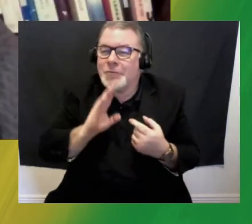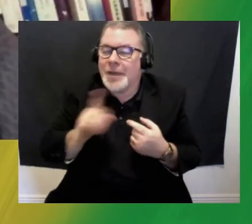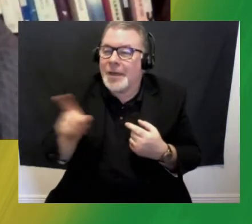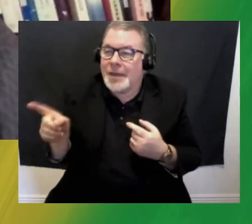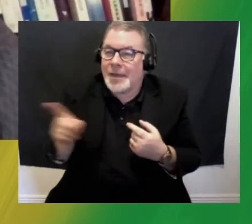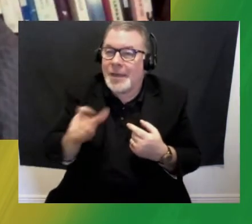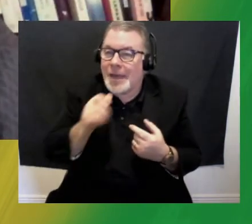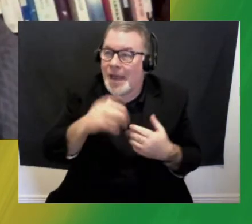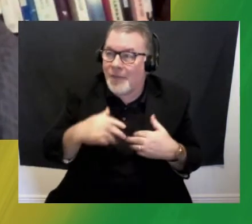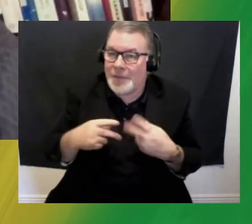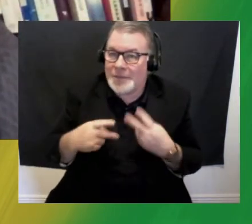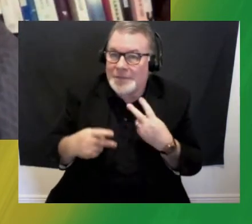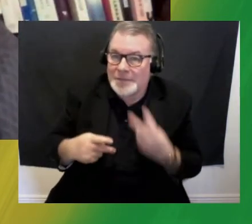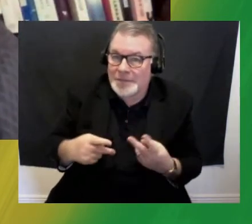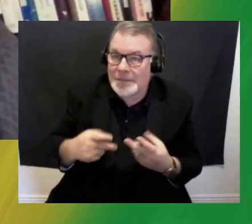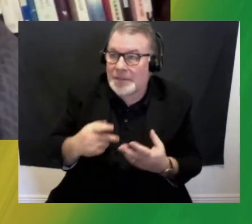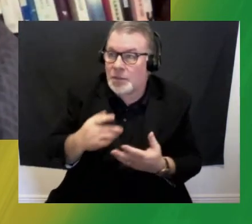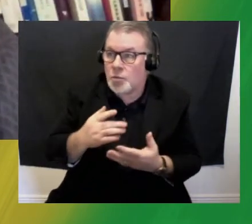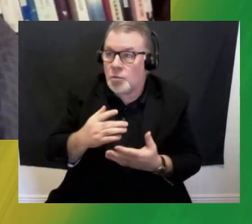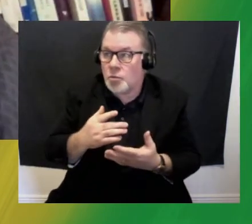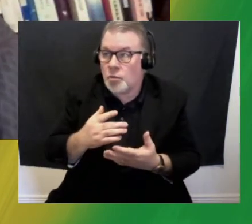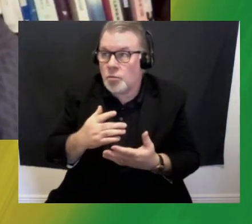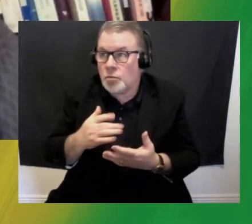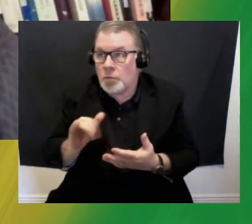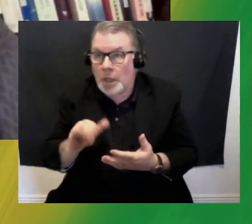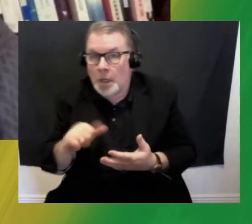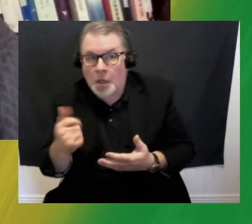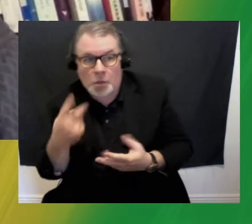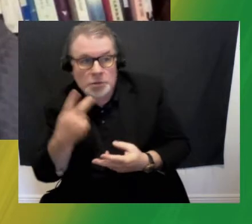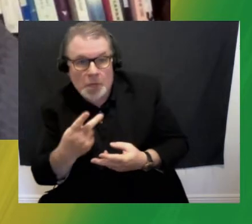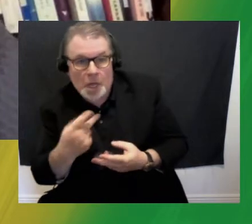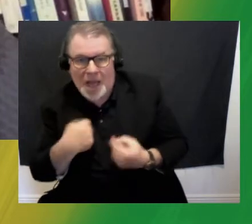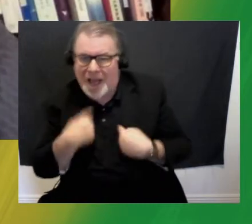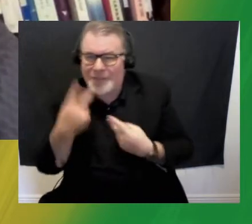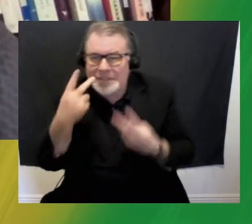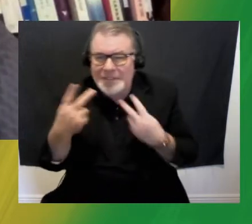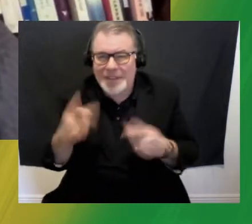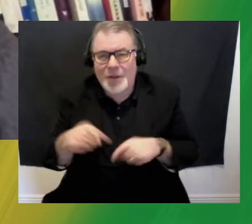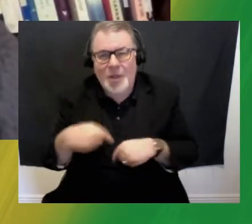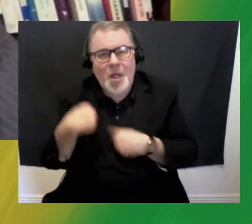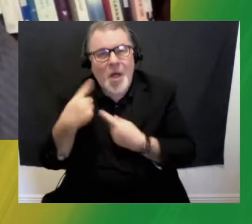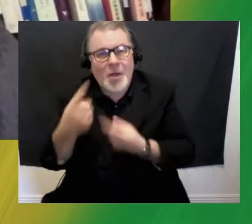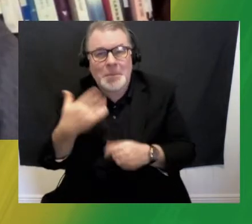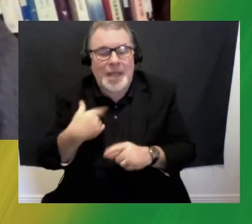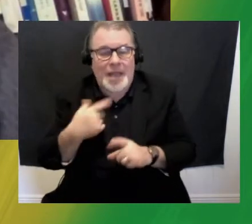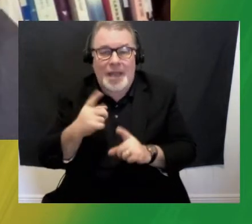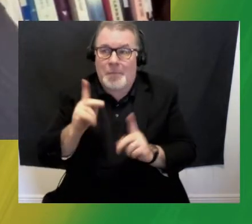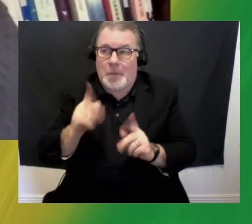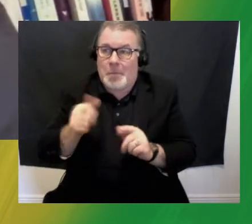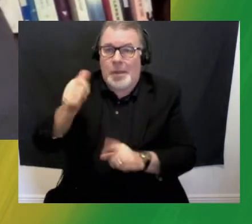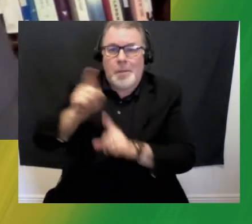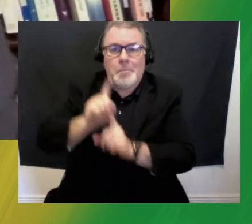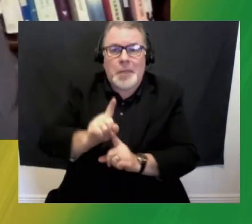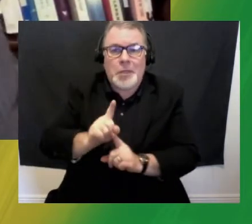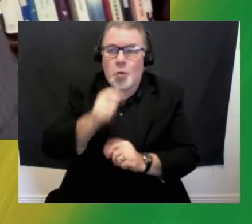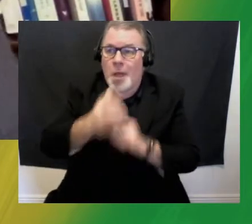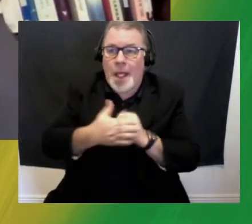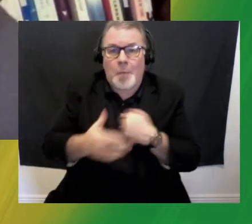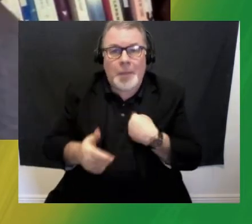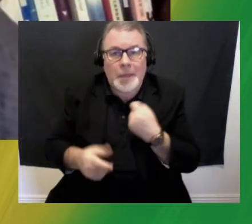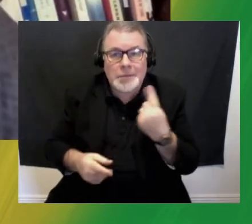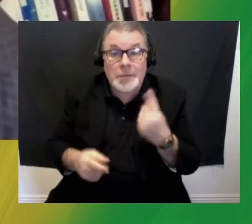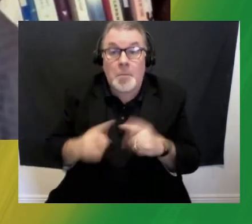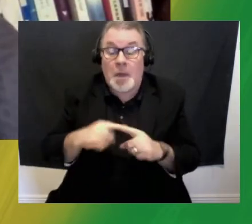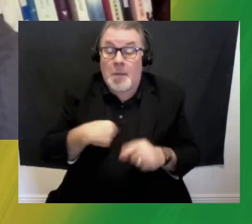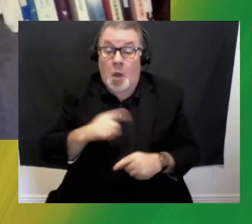having seen what some others had seen. I've been seeing it for a long time because I had mentors who helped me see it. But if my only thing to say to